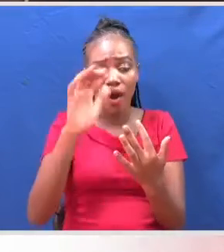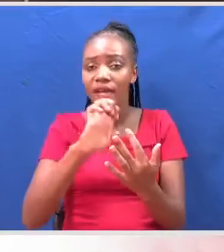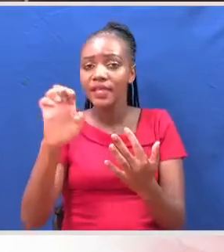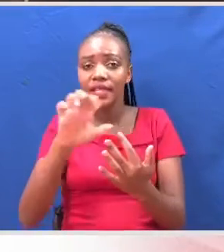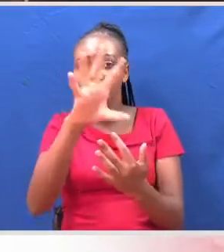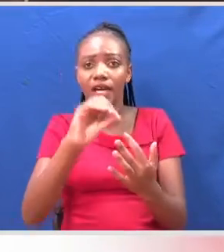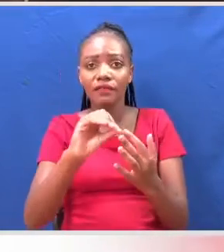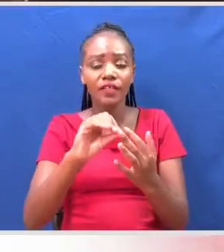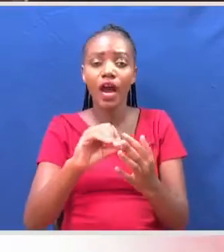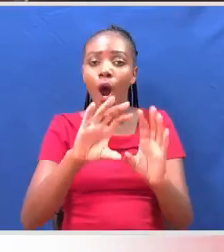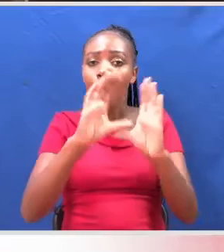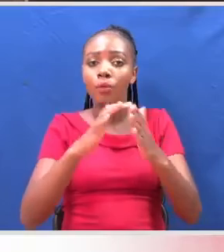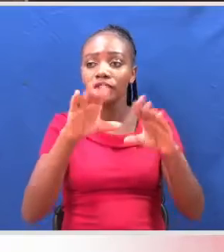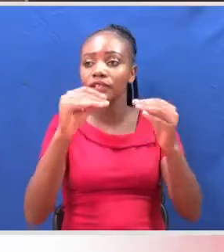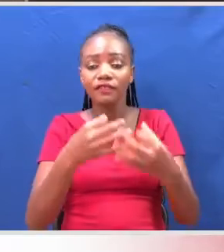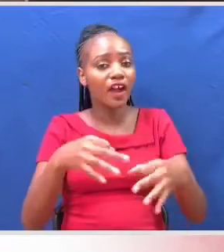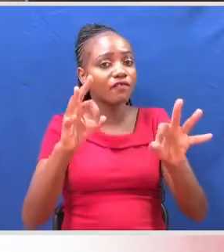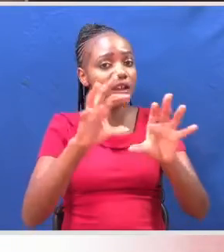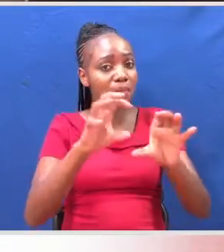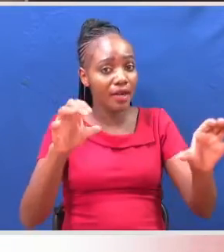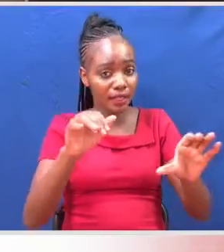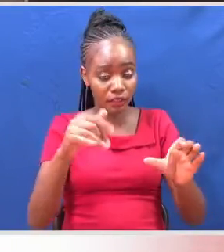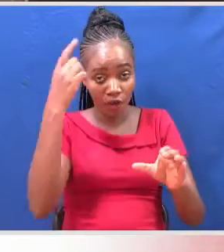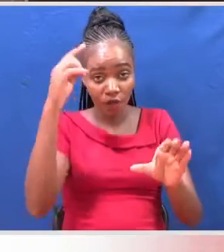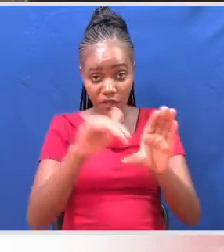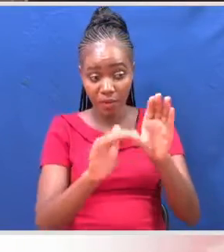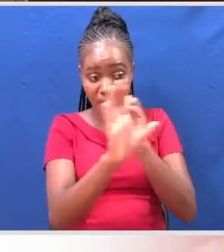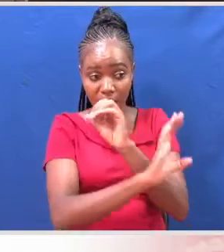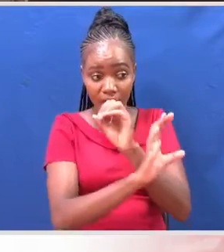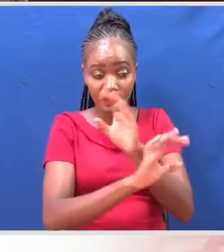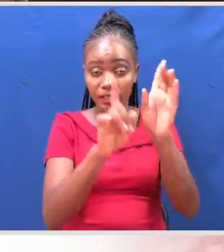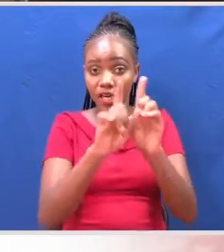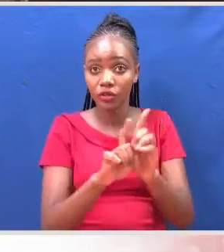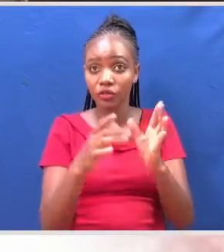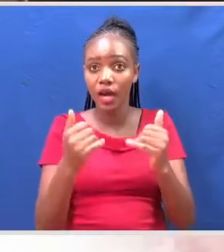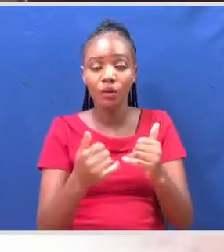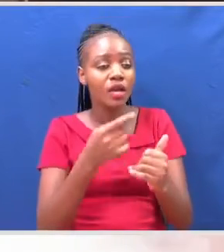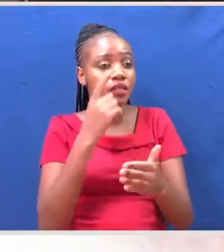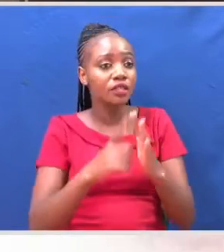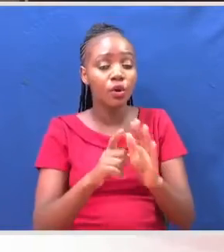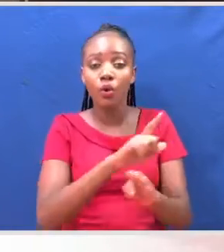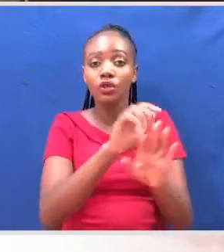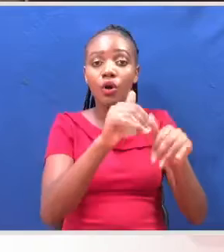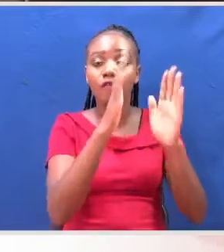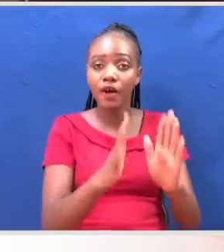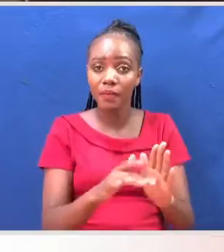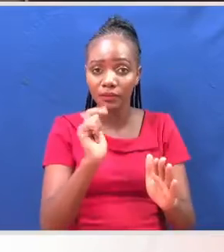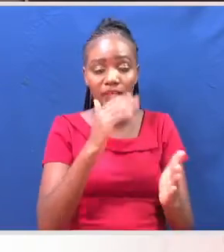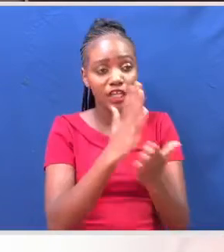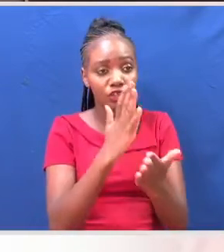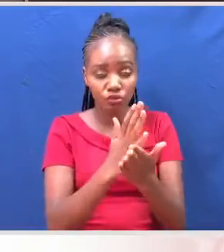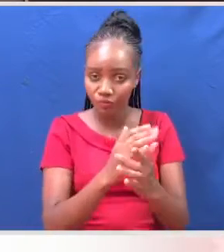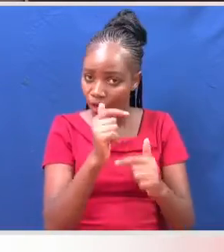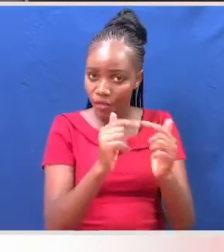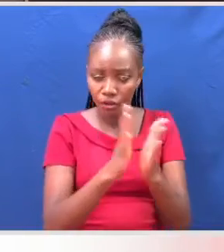gives a free market within the member states. The ministry says that local farmers have to withstand the competitive